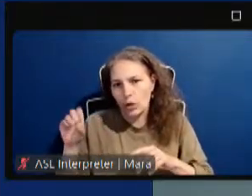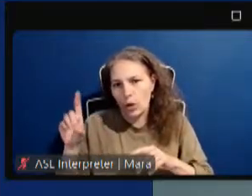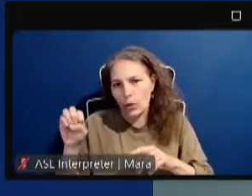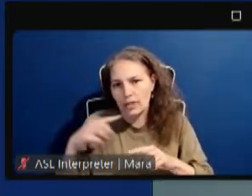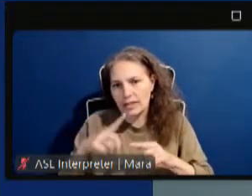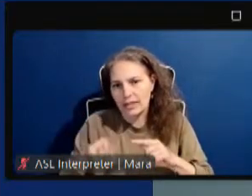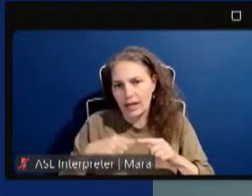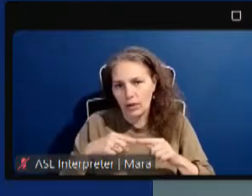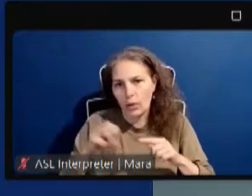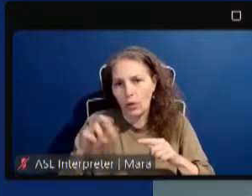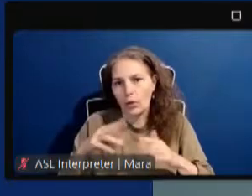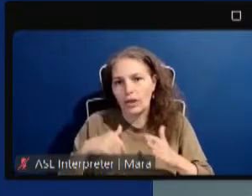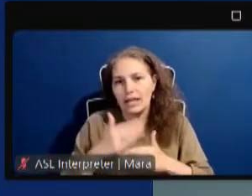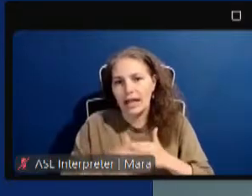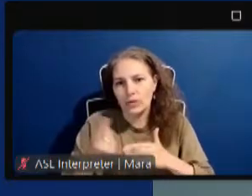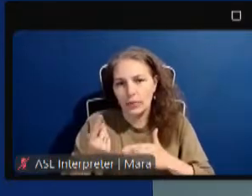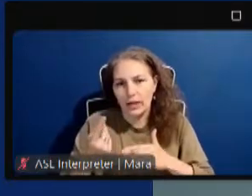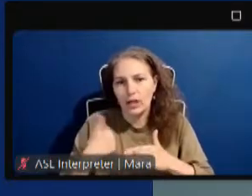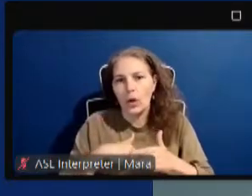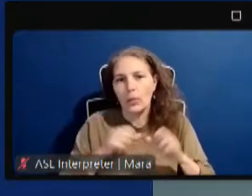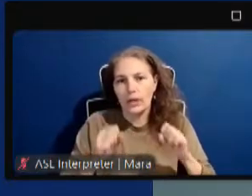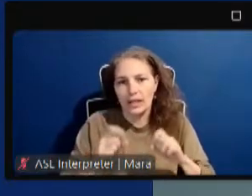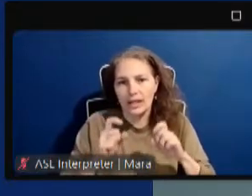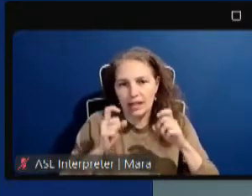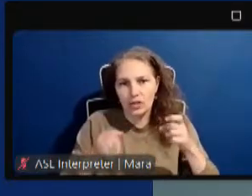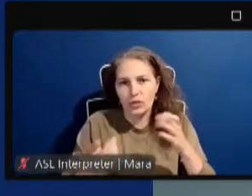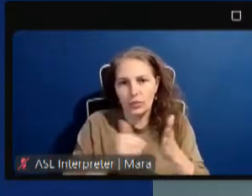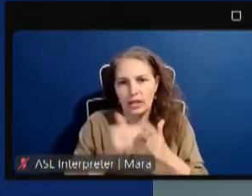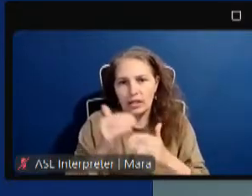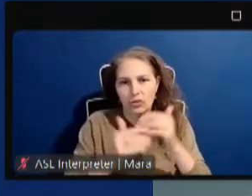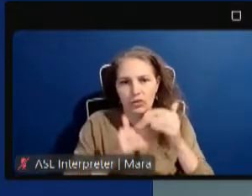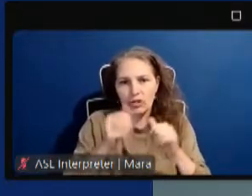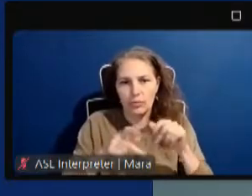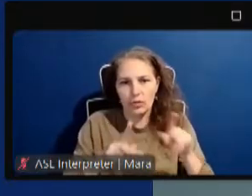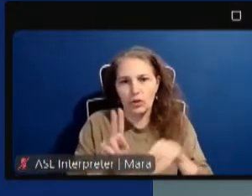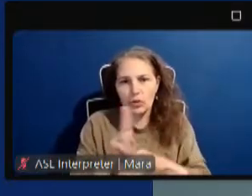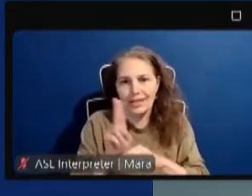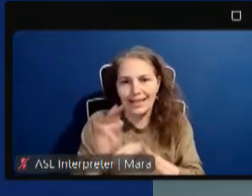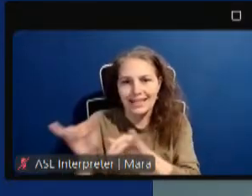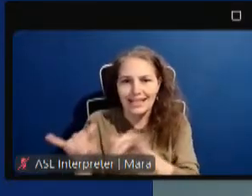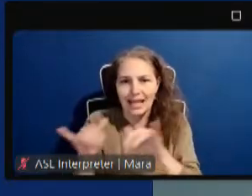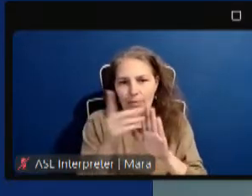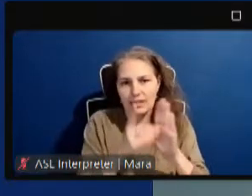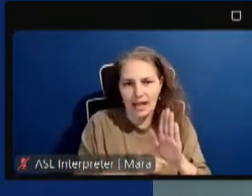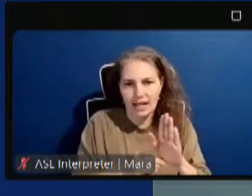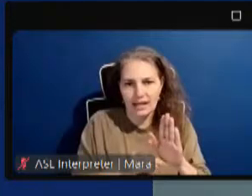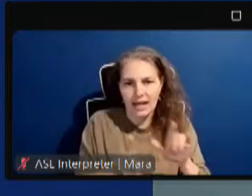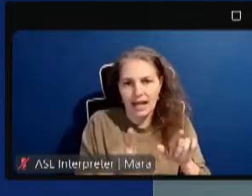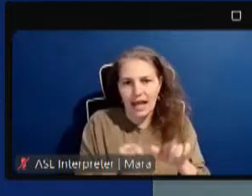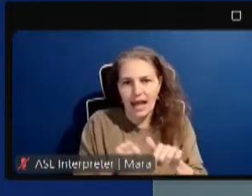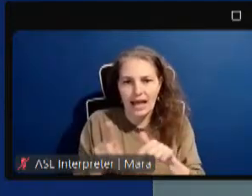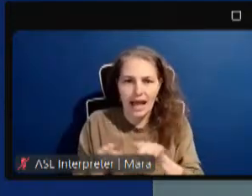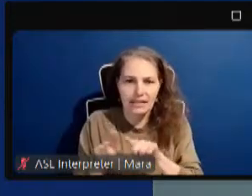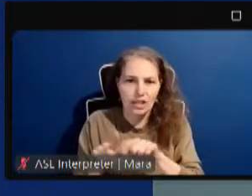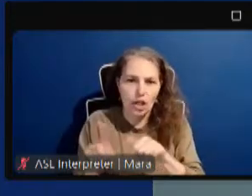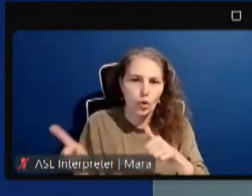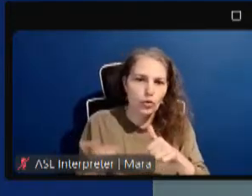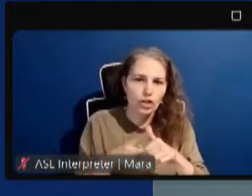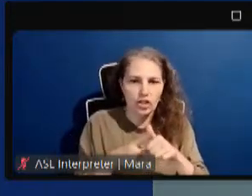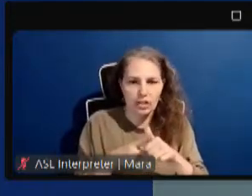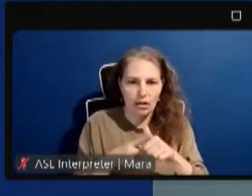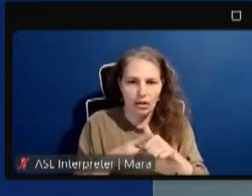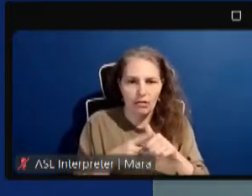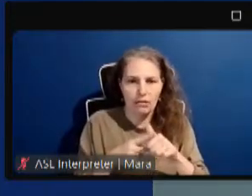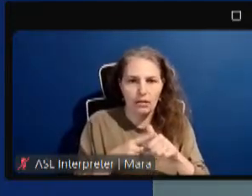issue reconstruction permits using the same design as the original dwelling that met the 2019 codes without additional plan